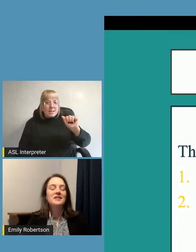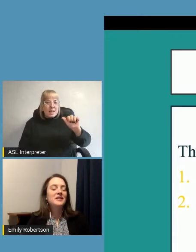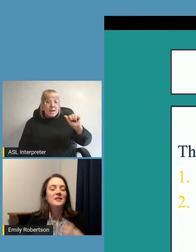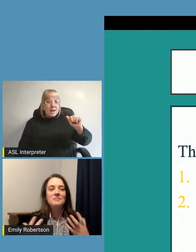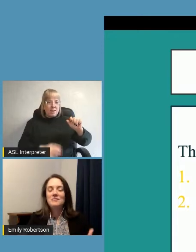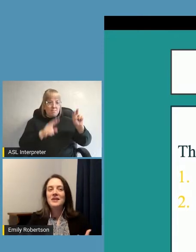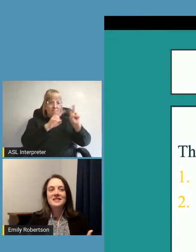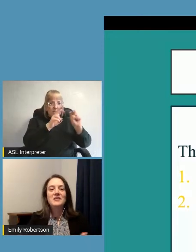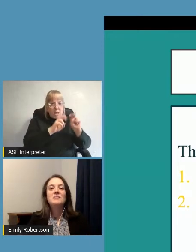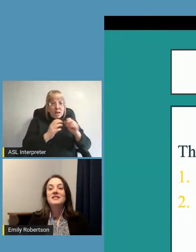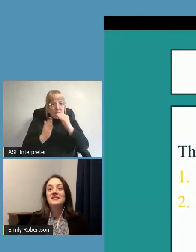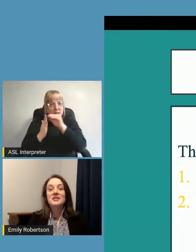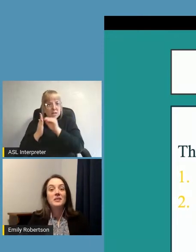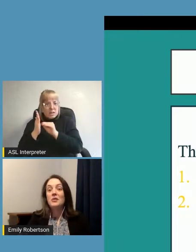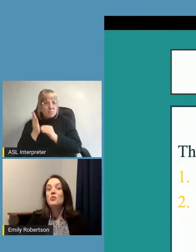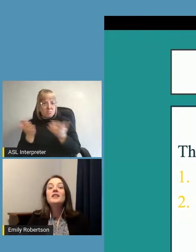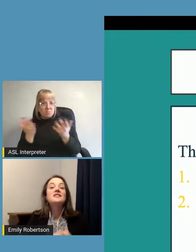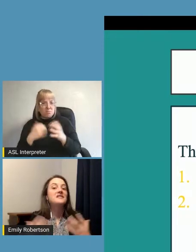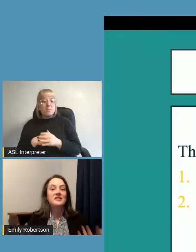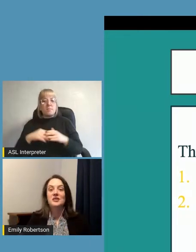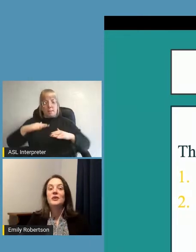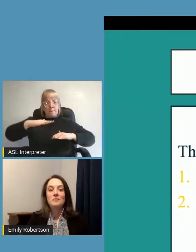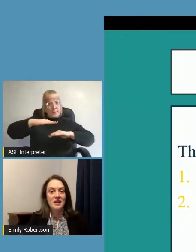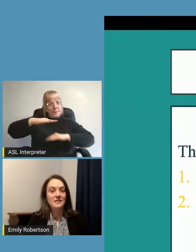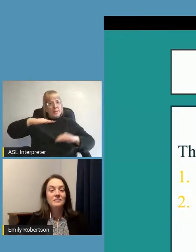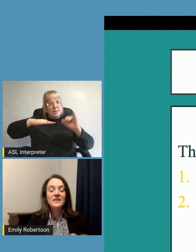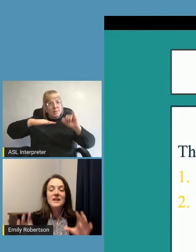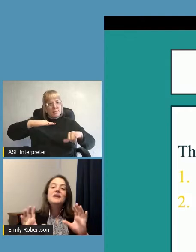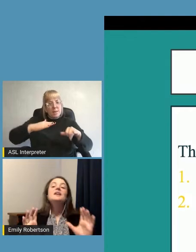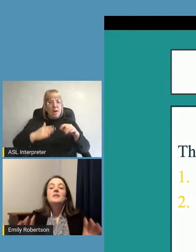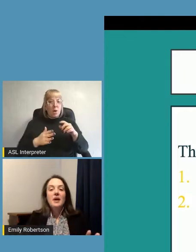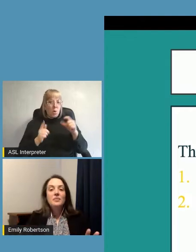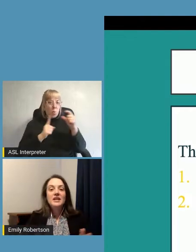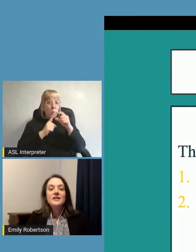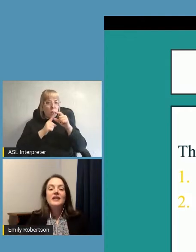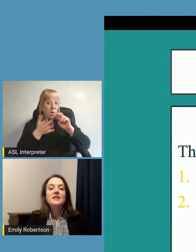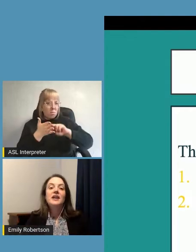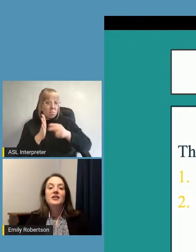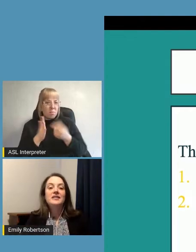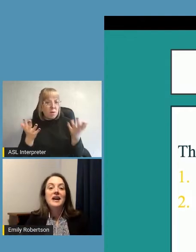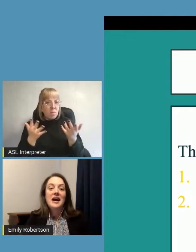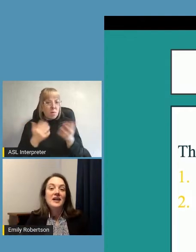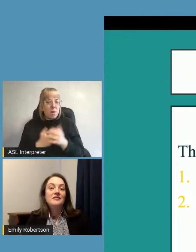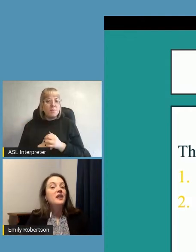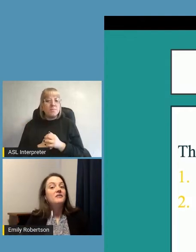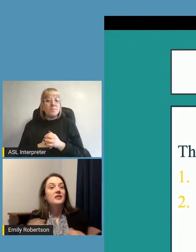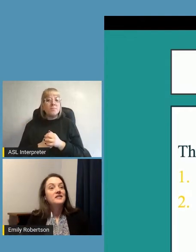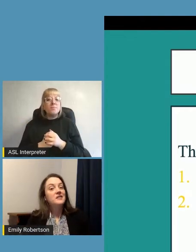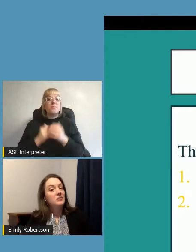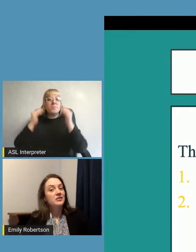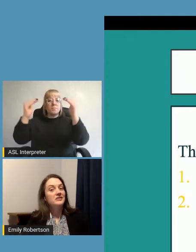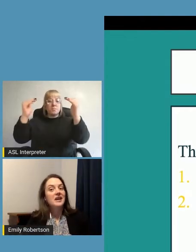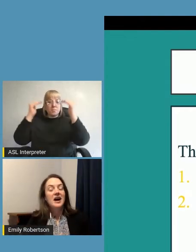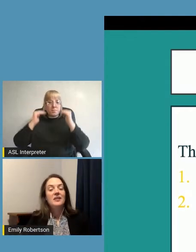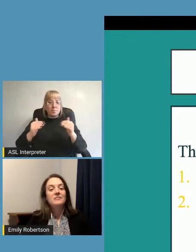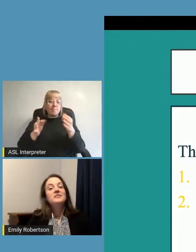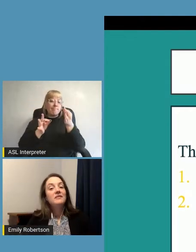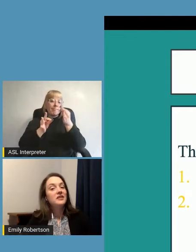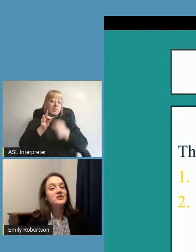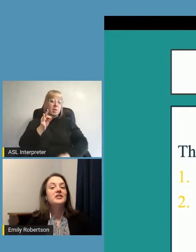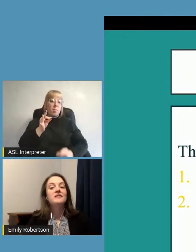talk, I want to get down to basics to talk about what does this term mean. Beneath that title, I have a very